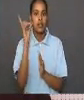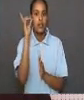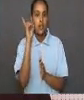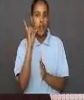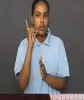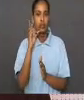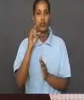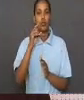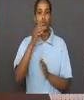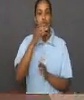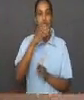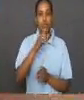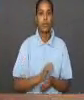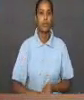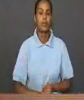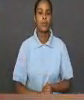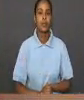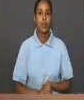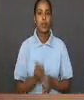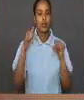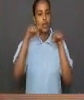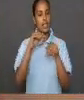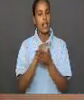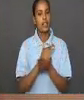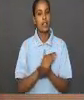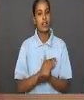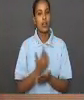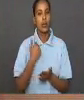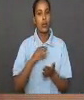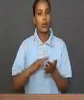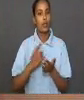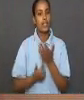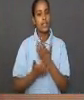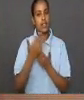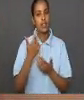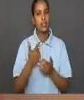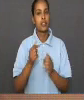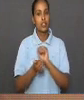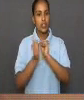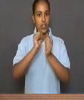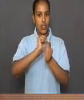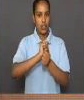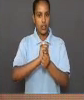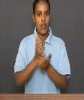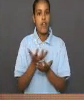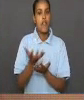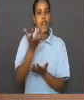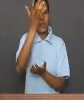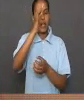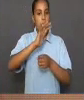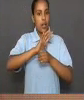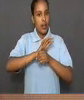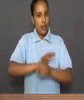dilute solutions. In today's lesson, we will discuss the change in vapor